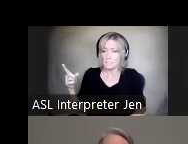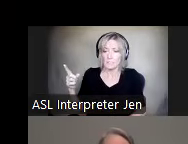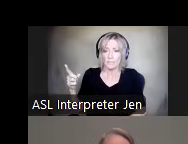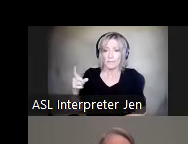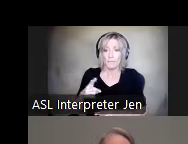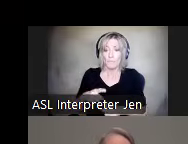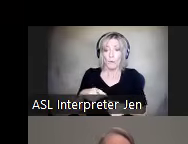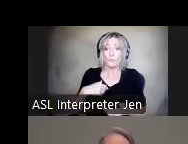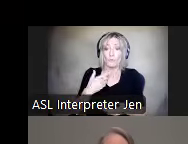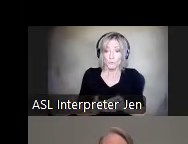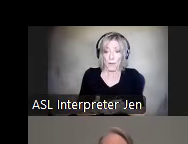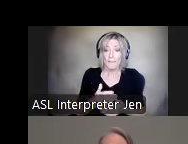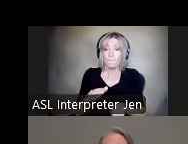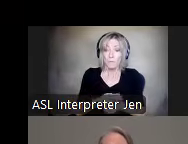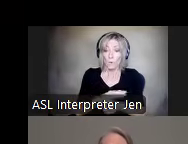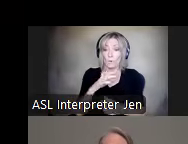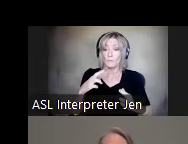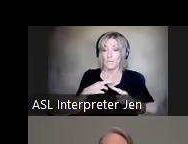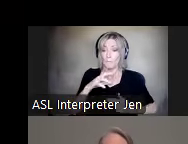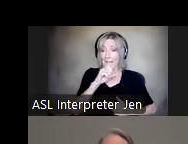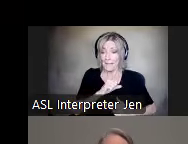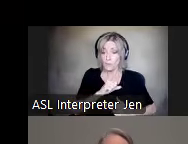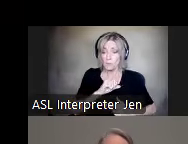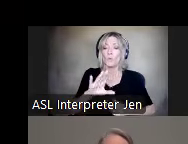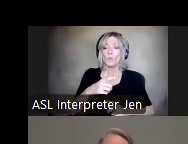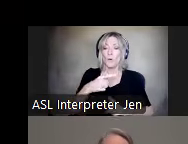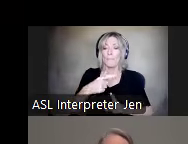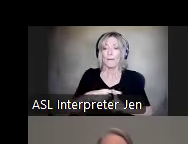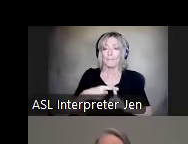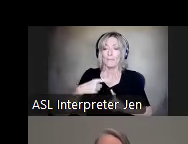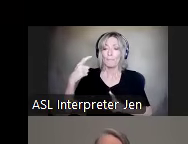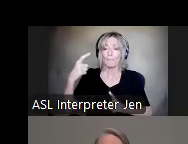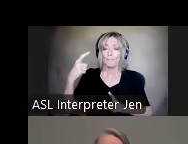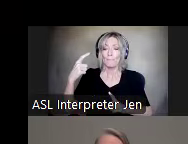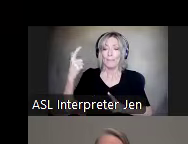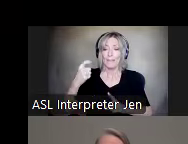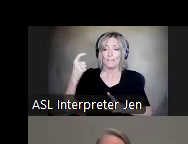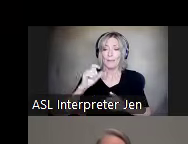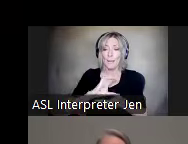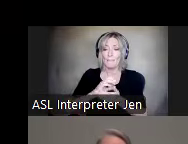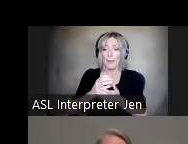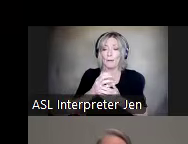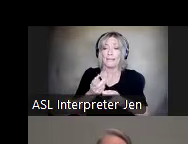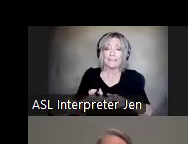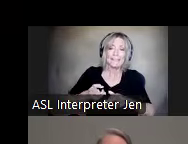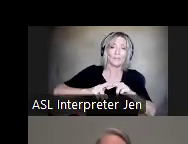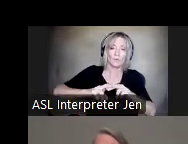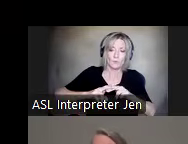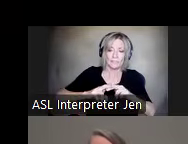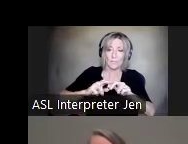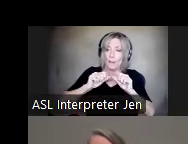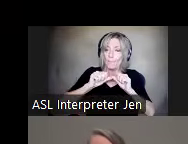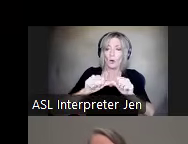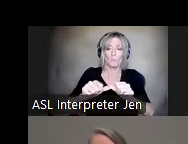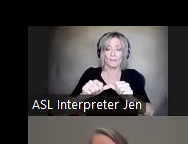your full retirement age, your monthly benefit amount is increased or adjusted upward permanently to